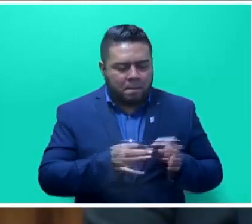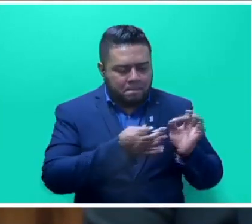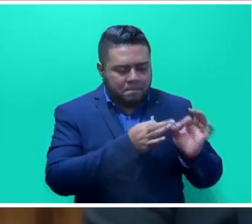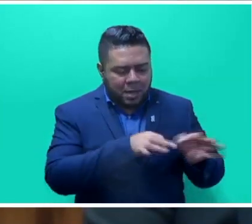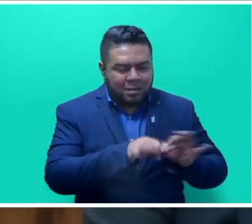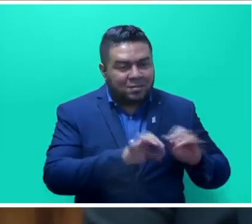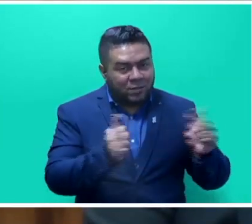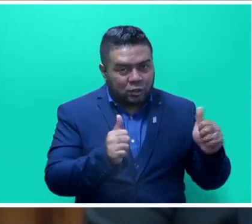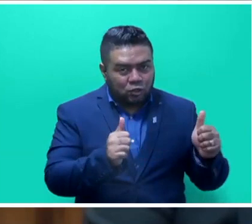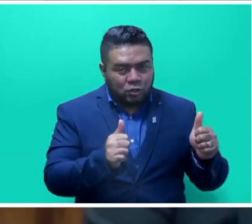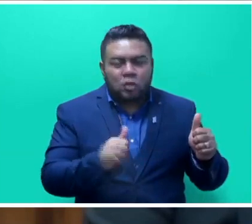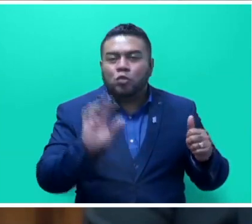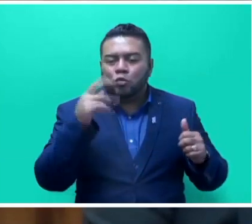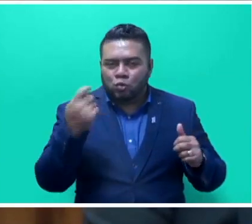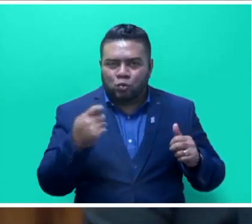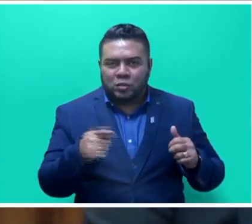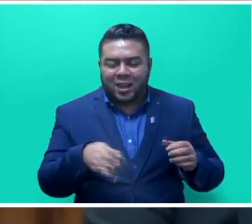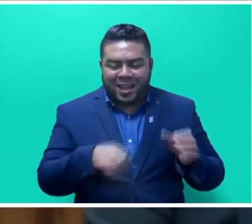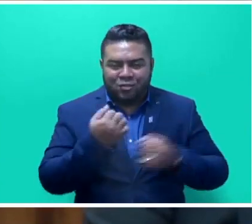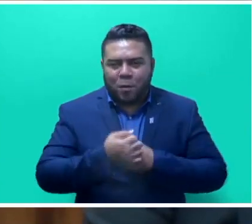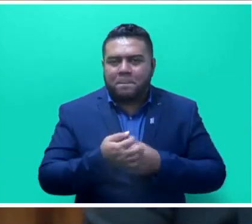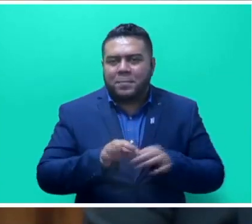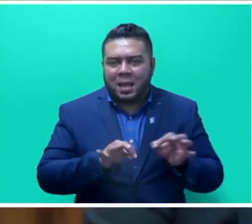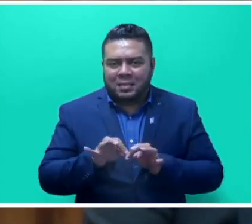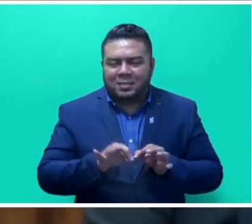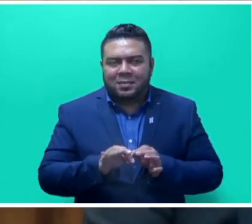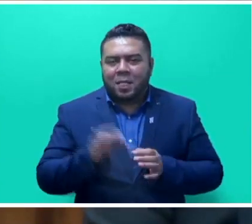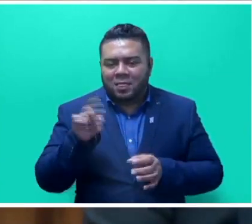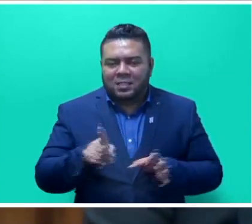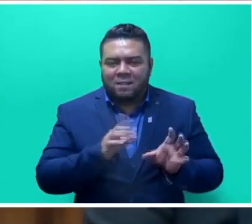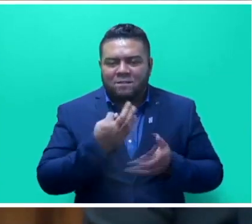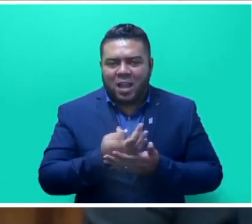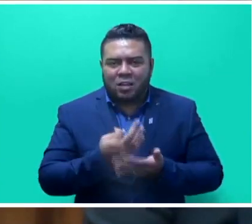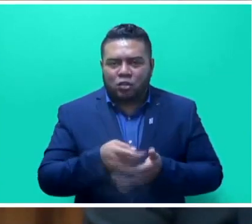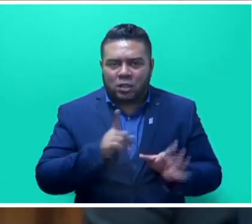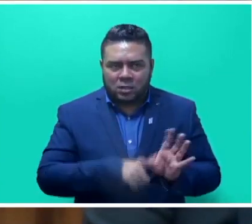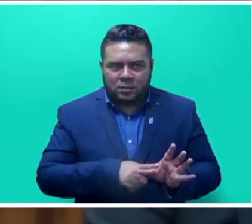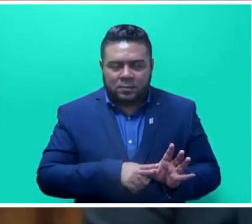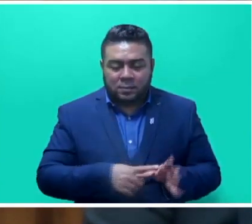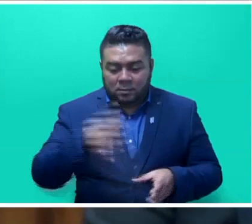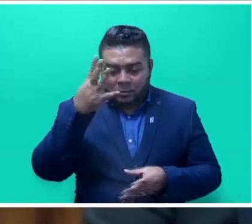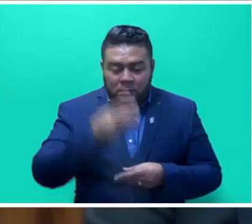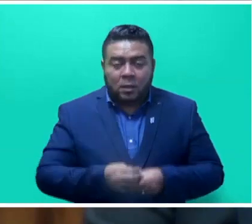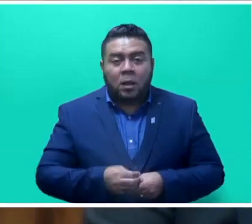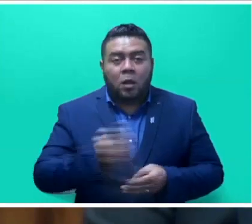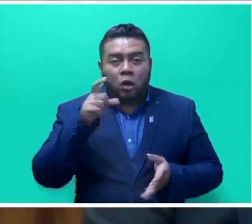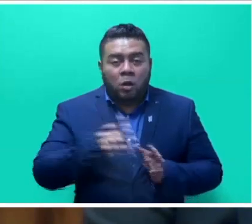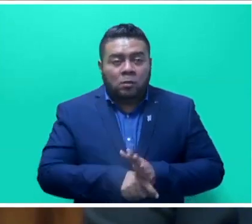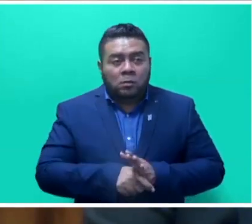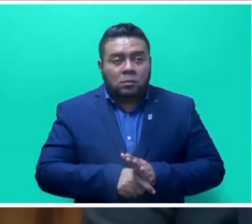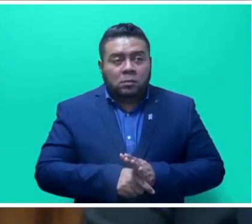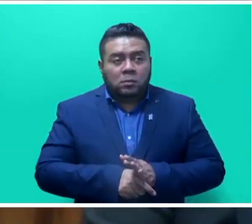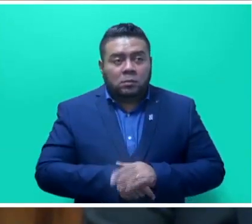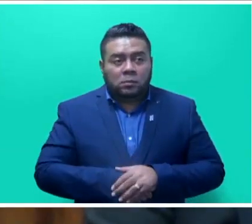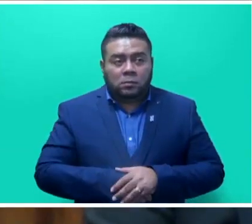progressing to have the engineering plans completed by this financial year. The total project cost for the upgrades in these settlements